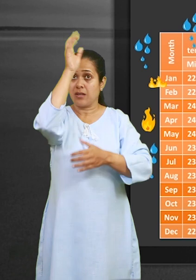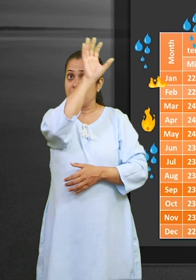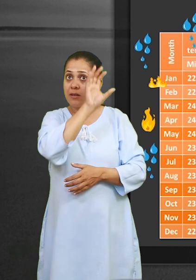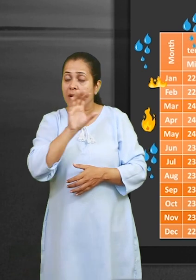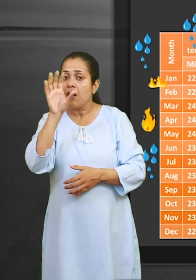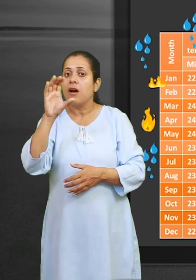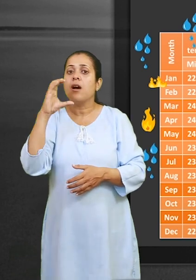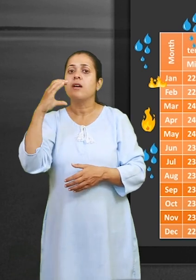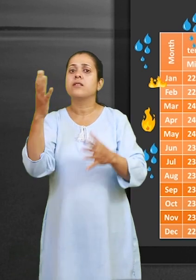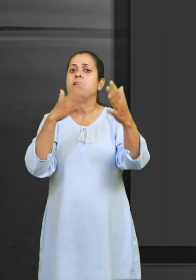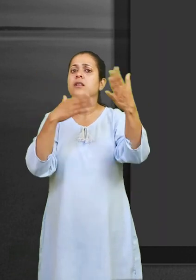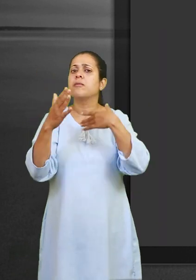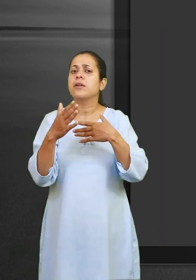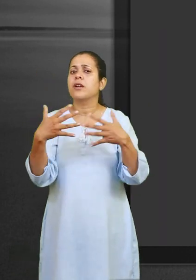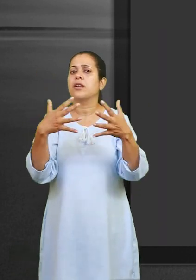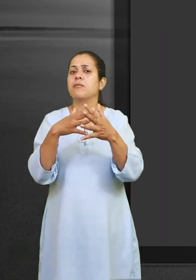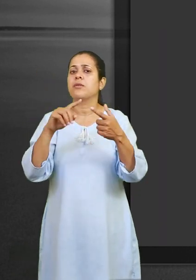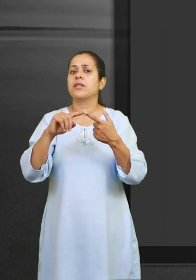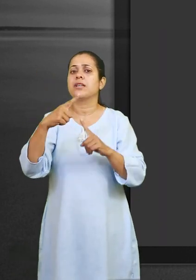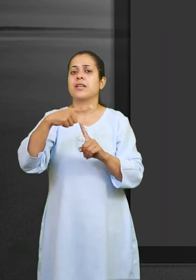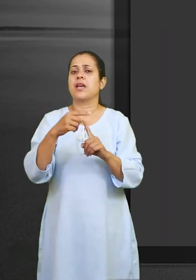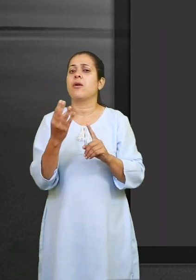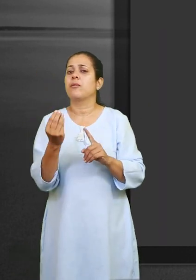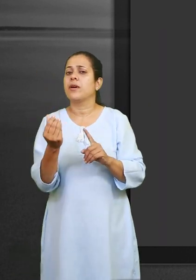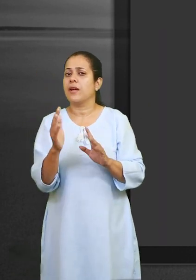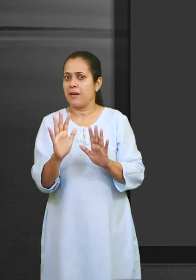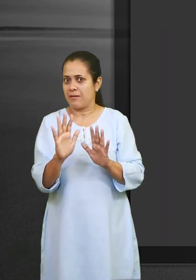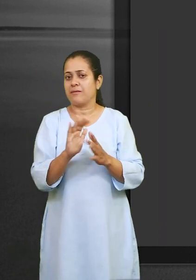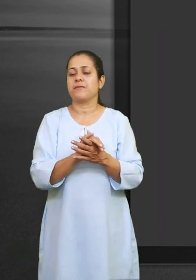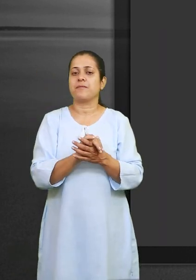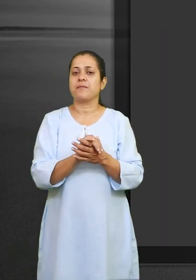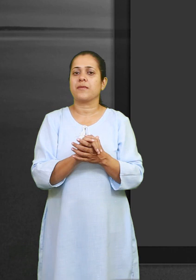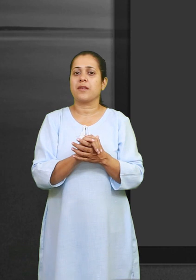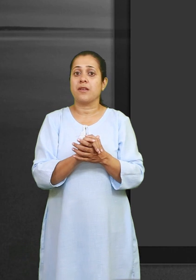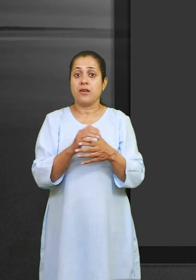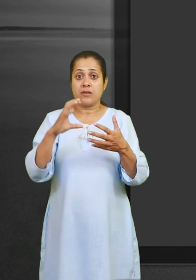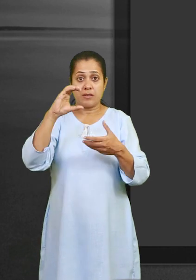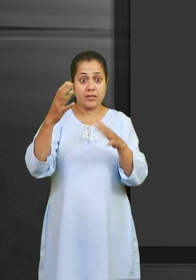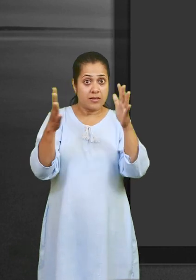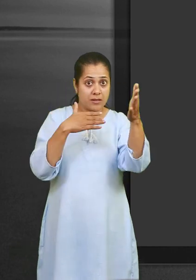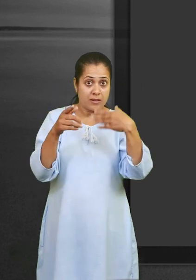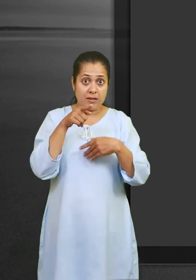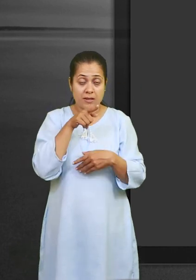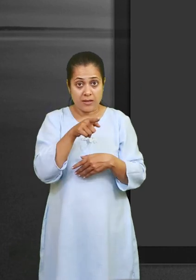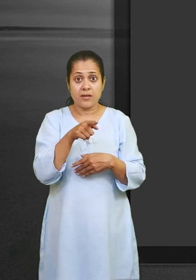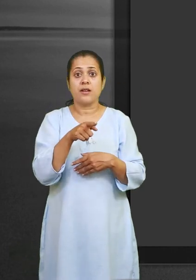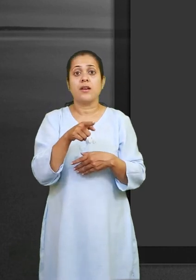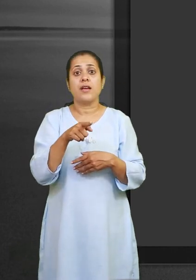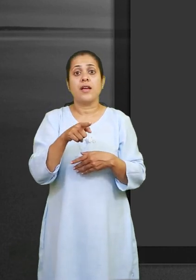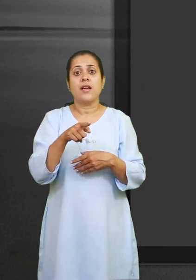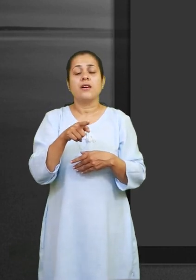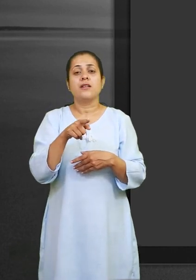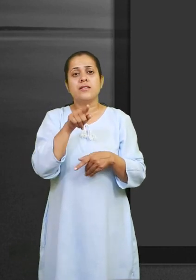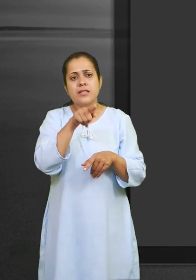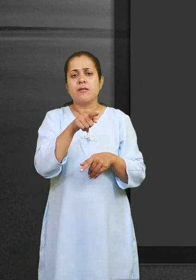have climate which is wet. So when we talk about this climate, there is always an